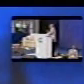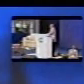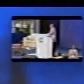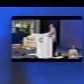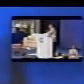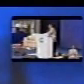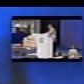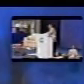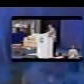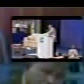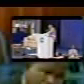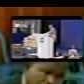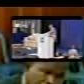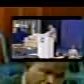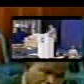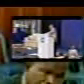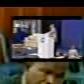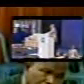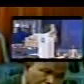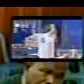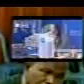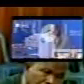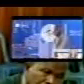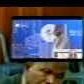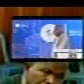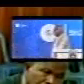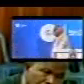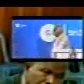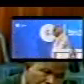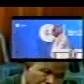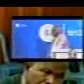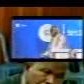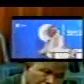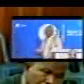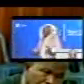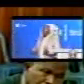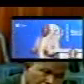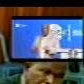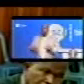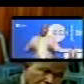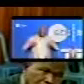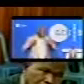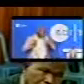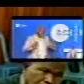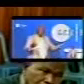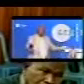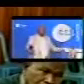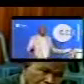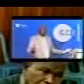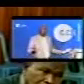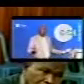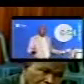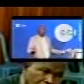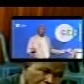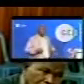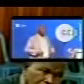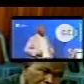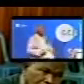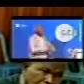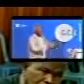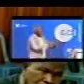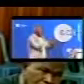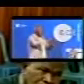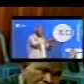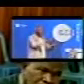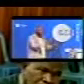you sent know today something to must happen. And those two angels came to the house of Lord. You're